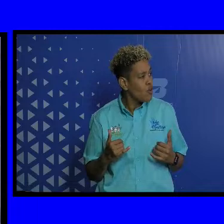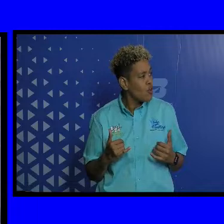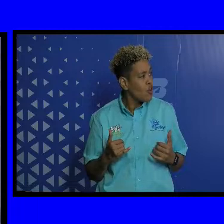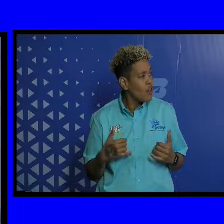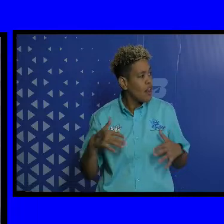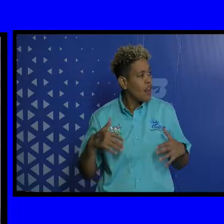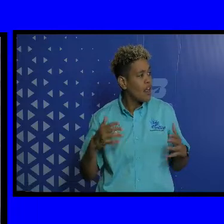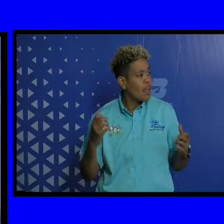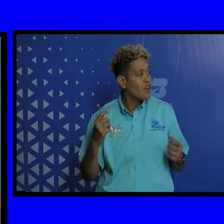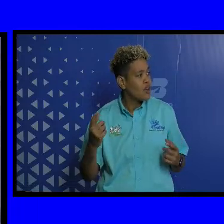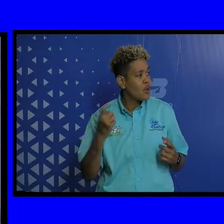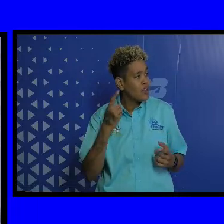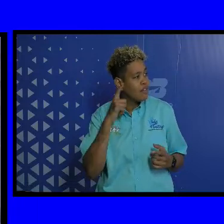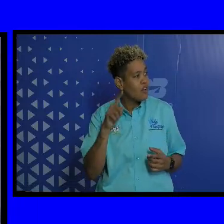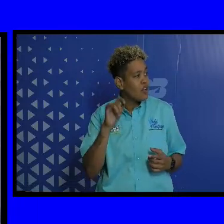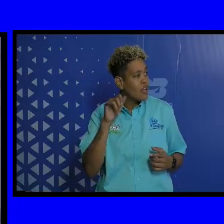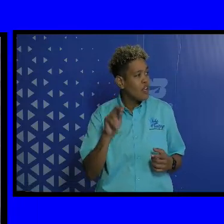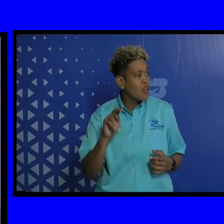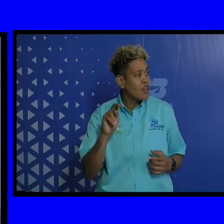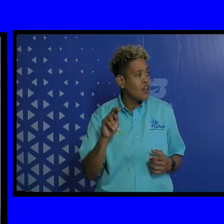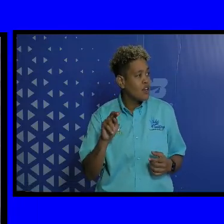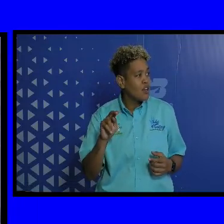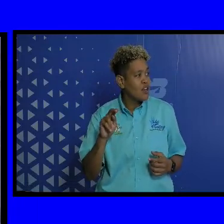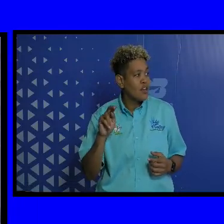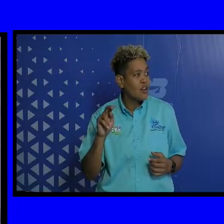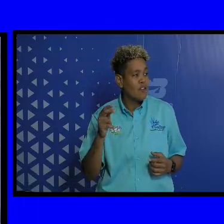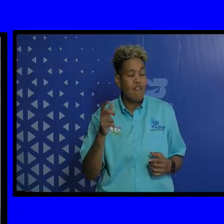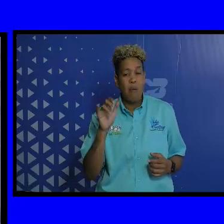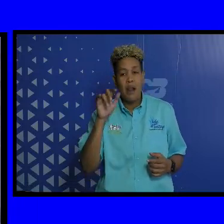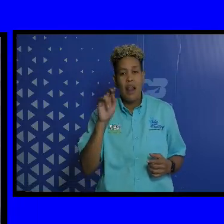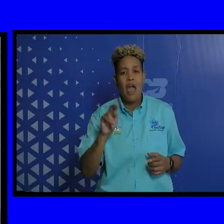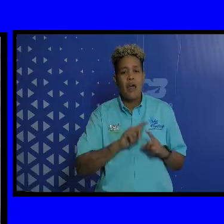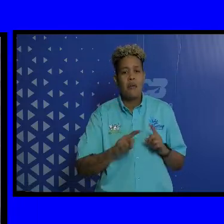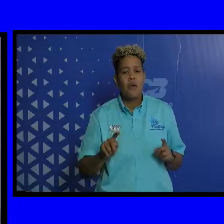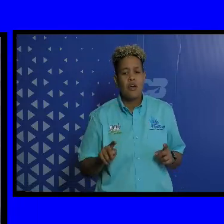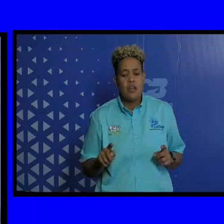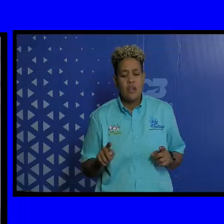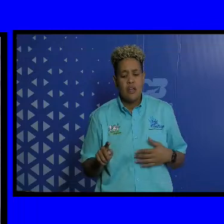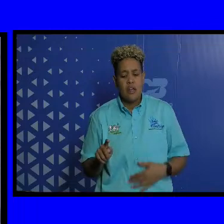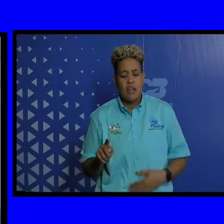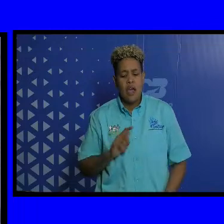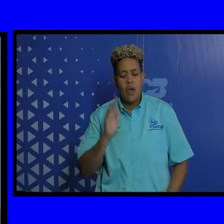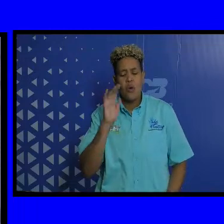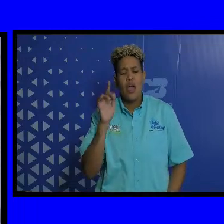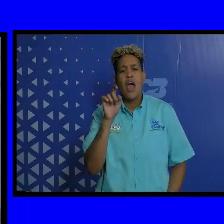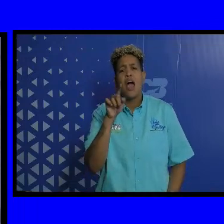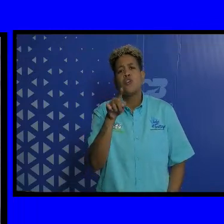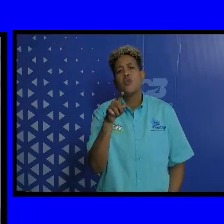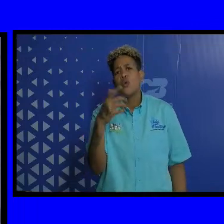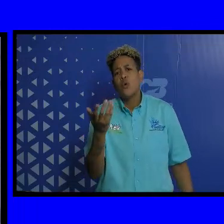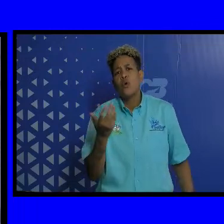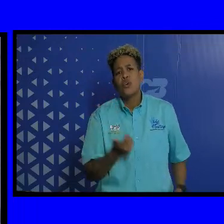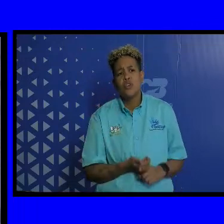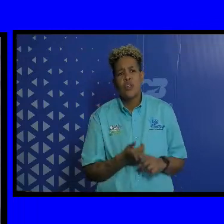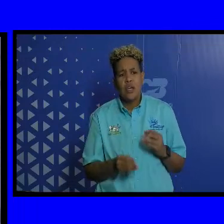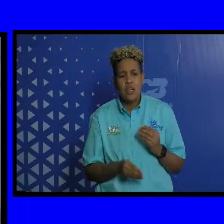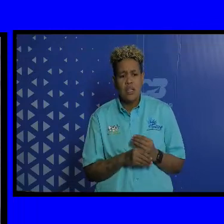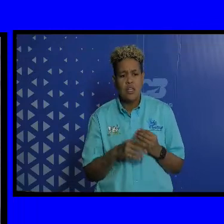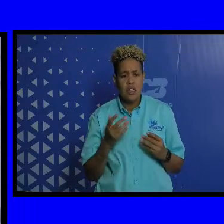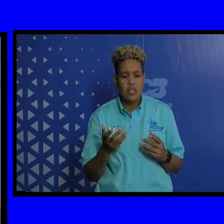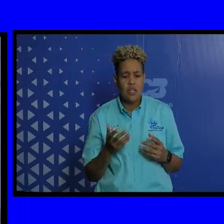didn't actually get a question for you, Ian Truron of Clarion, but I would ask you to